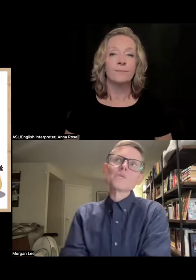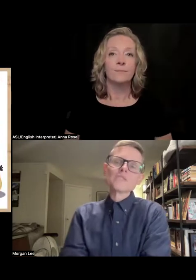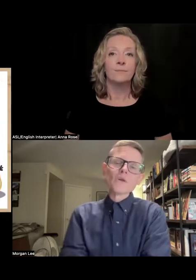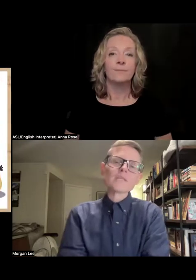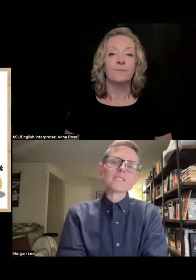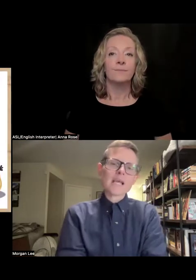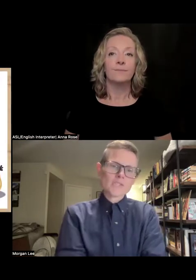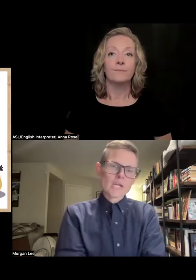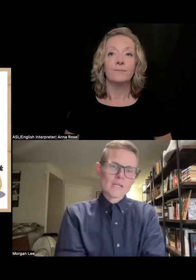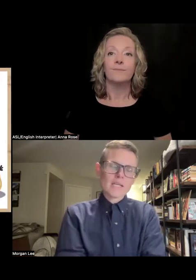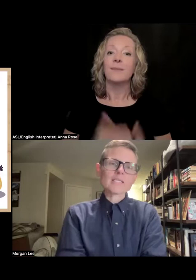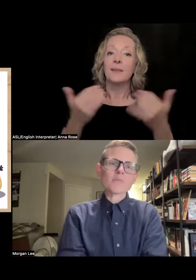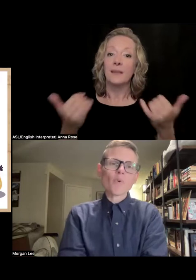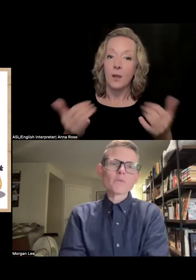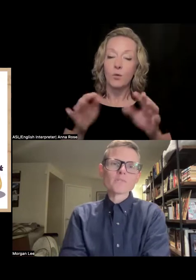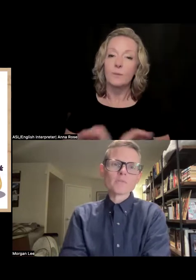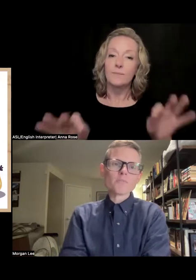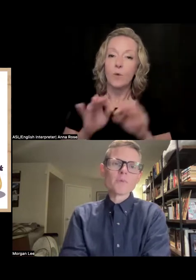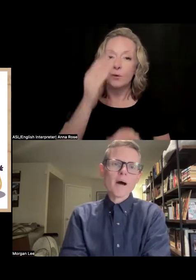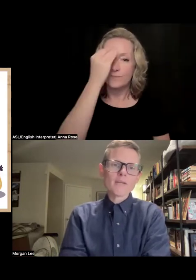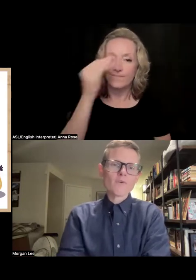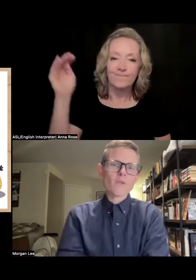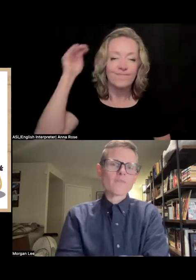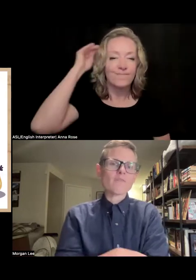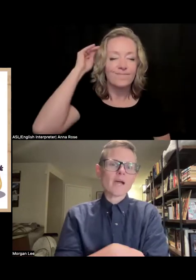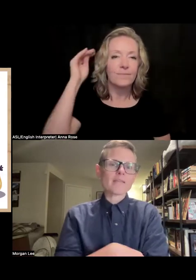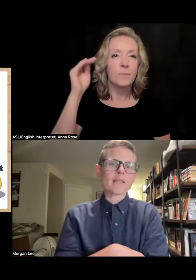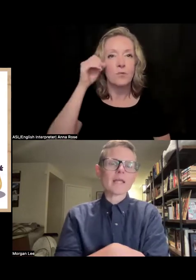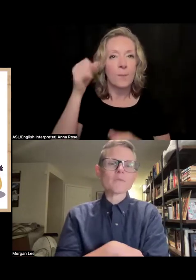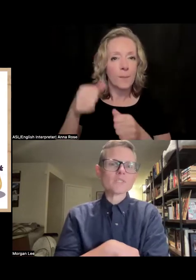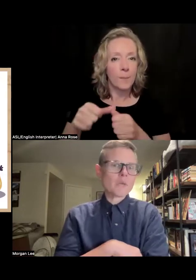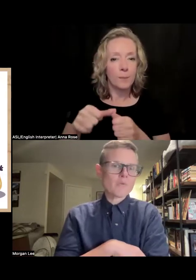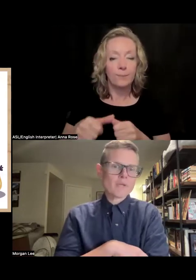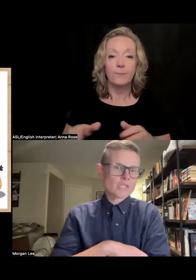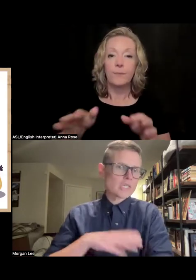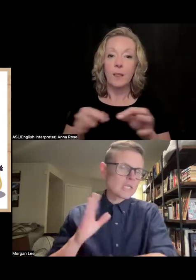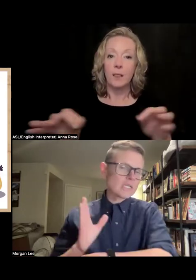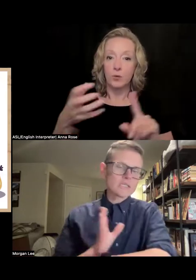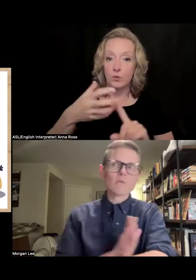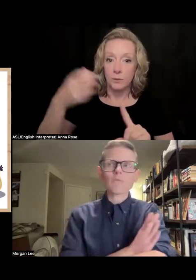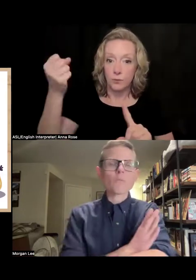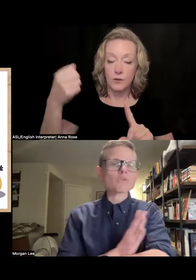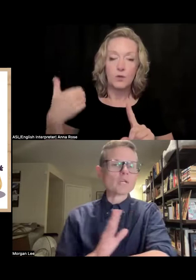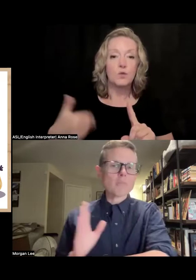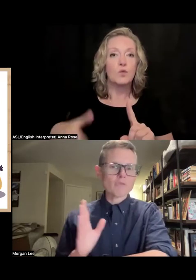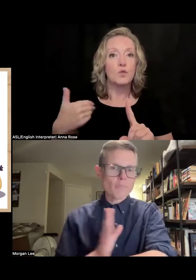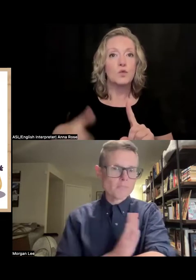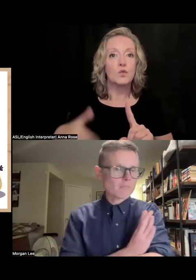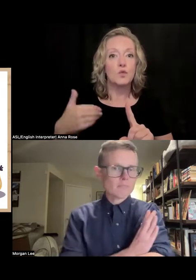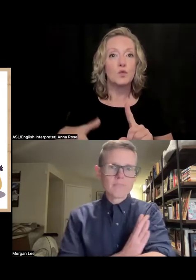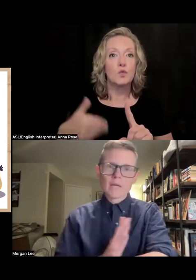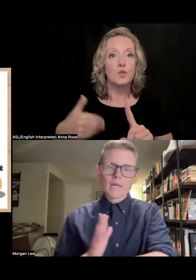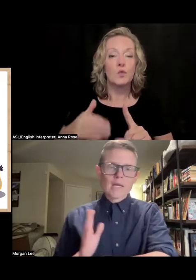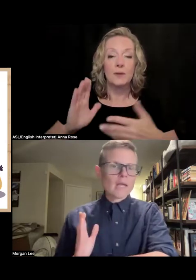So as we start this section, it's important to be mindful of the fact that language deprivation is almost on a